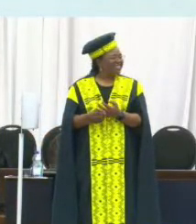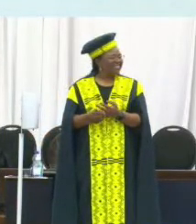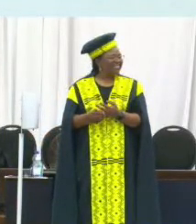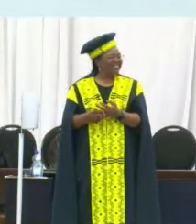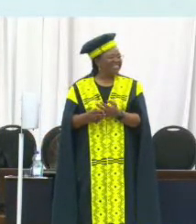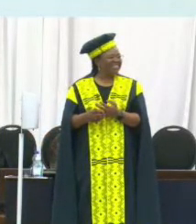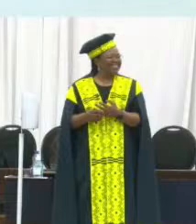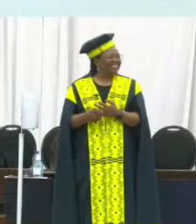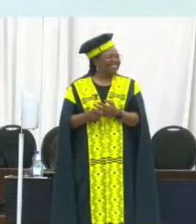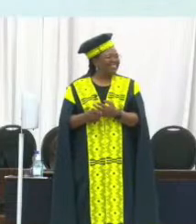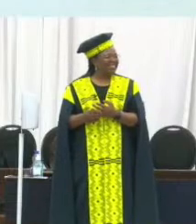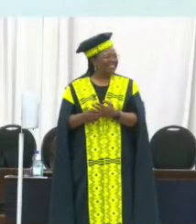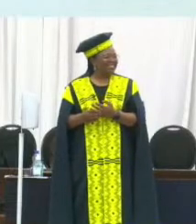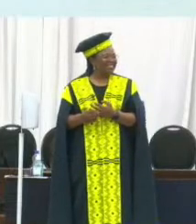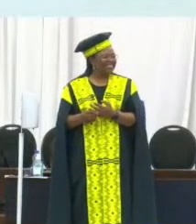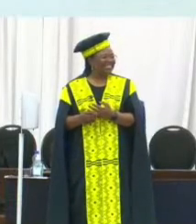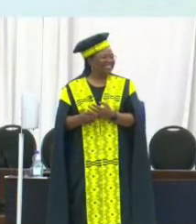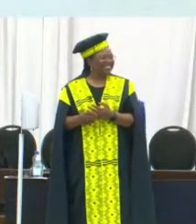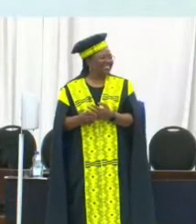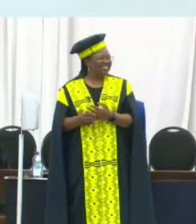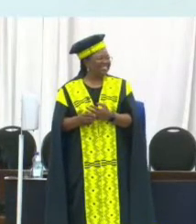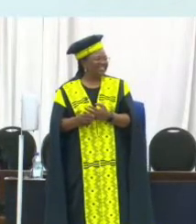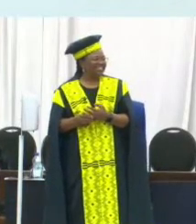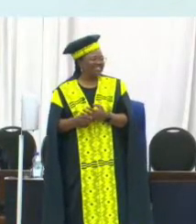Which one are you? Oh.